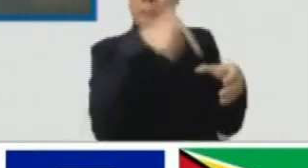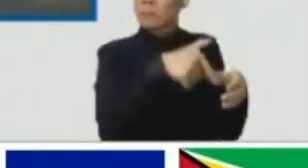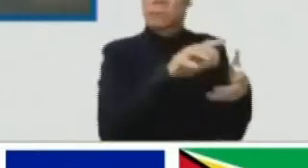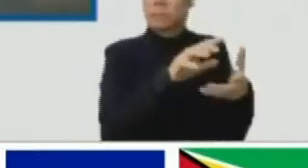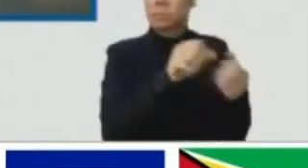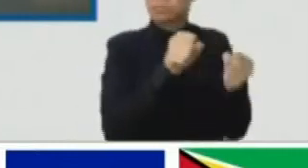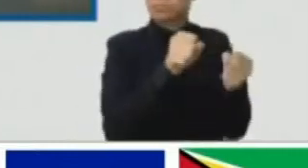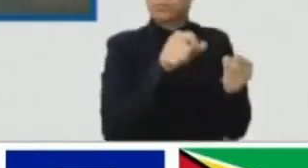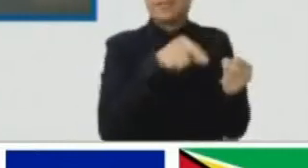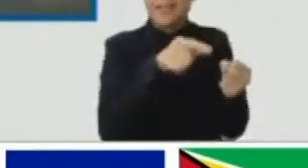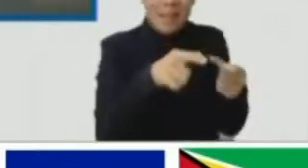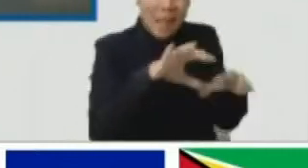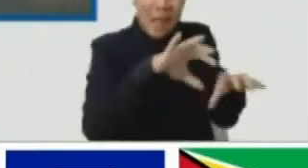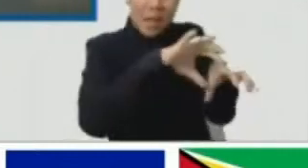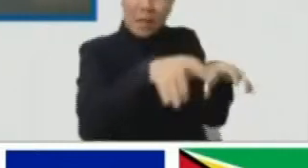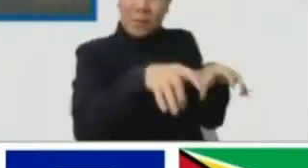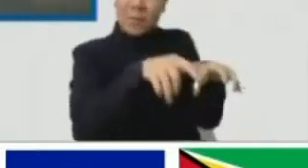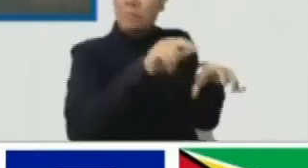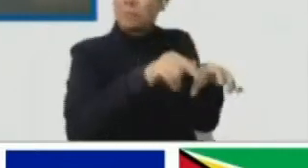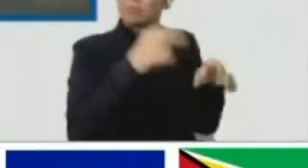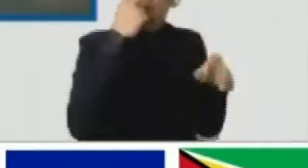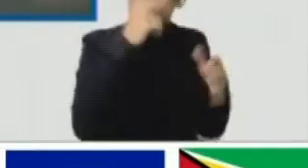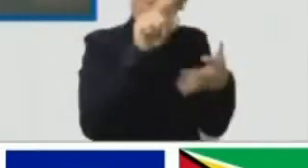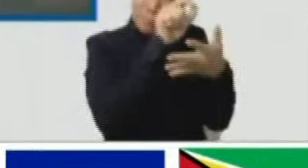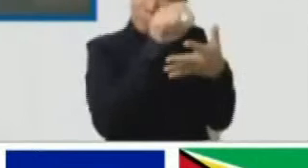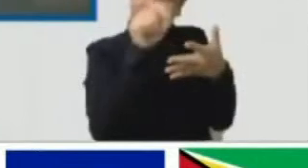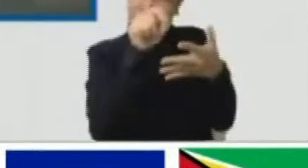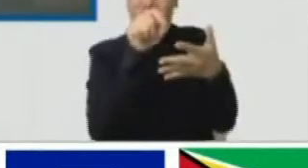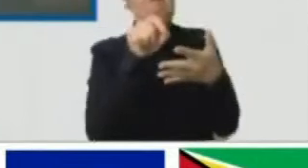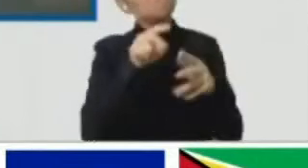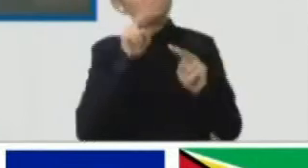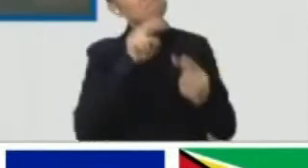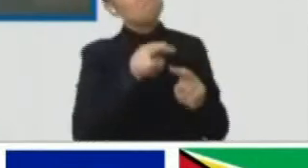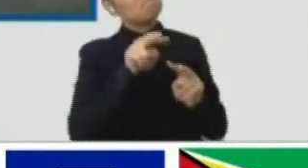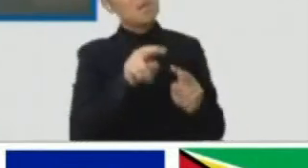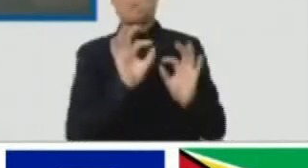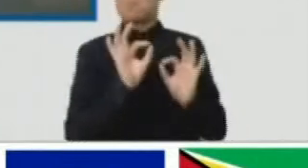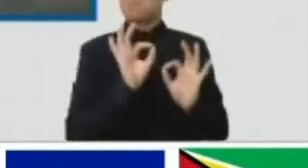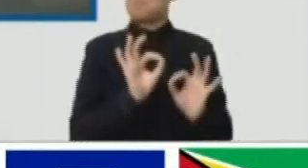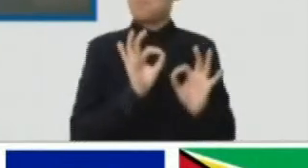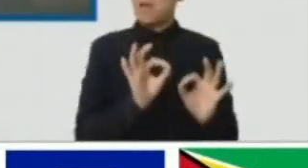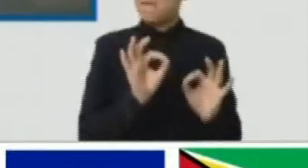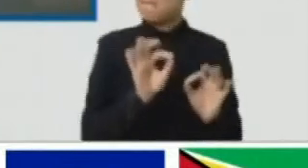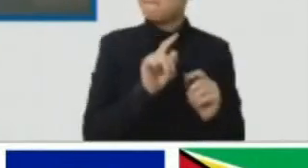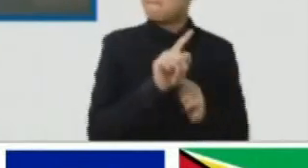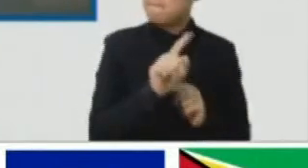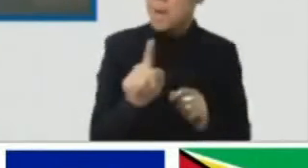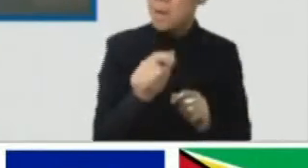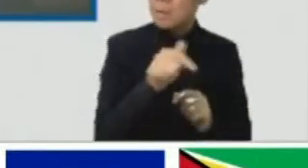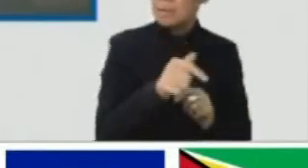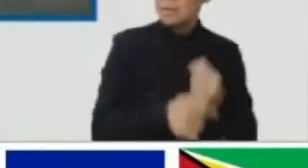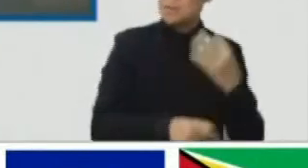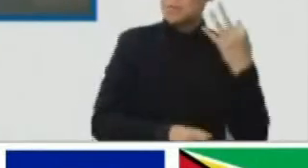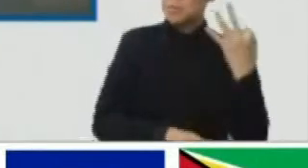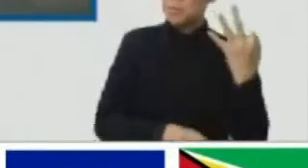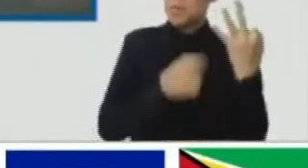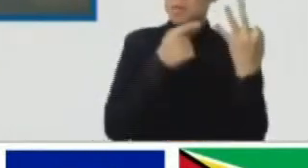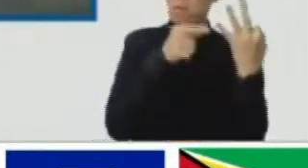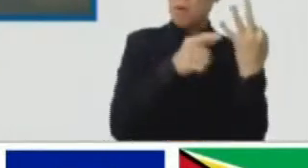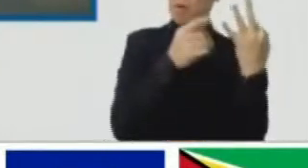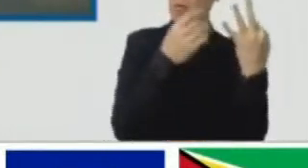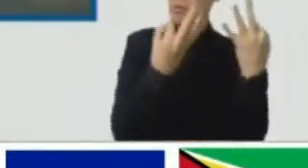were marginally affected, but those of this part of the country were approximately 3.3% of the population